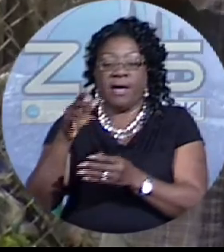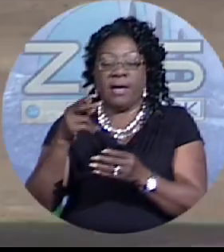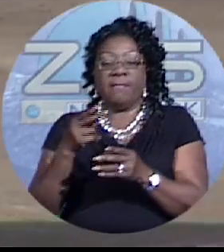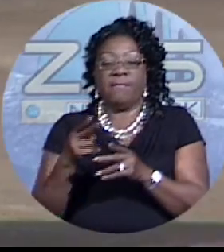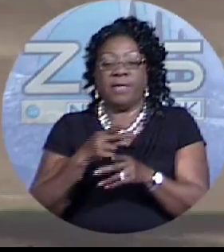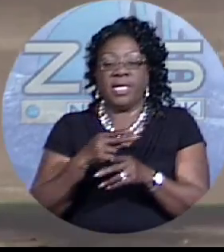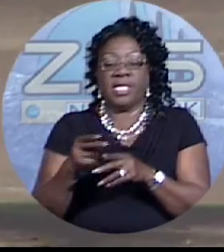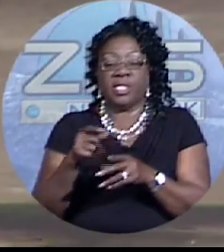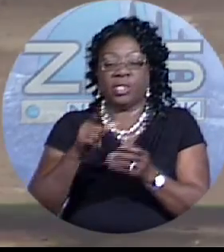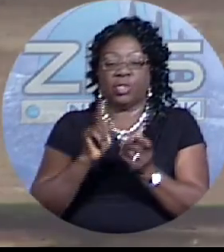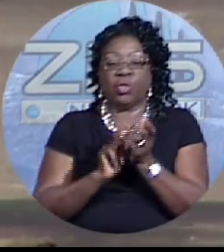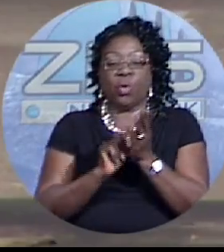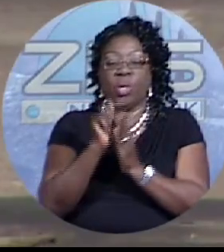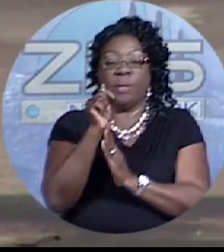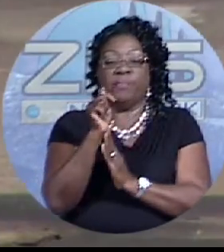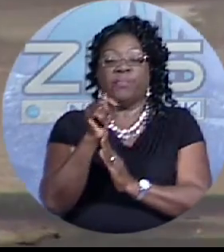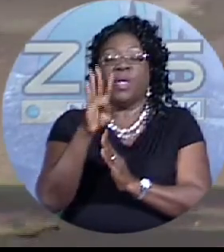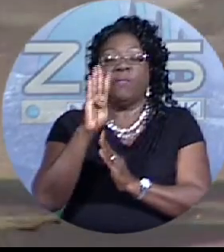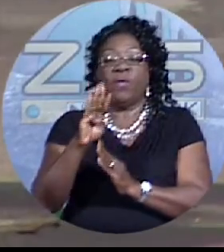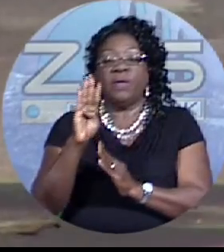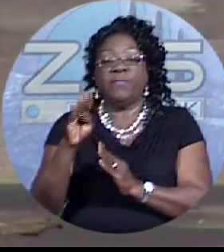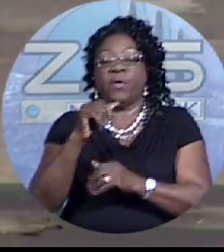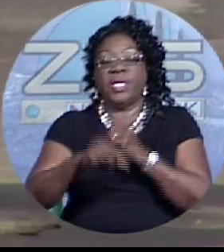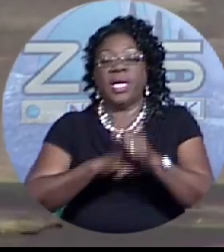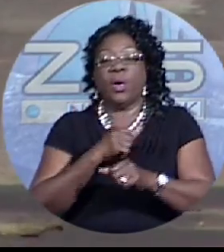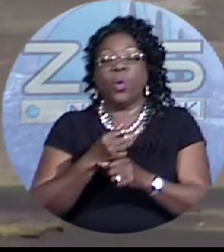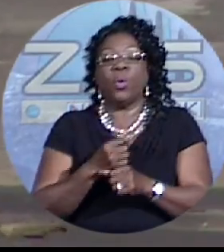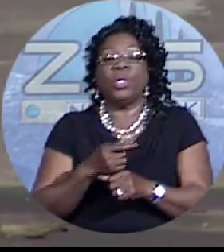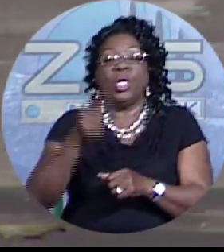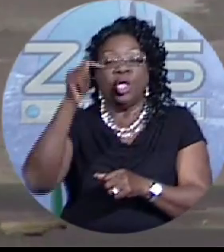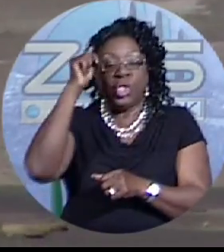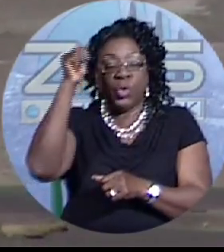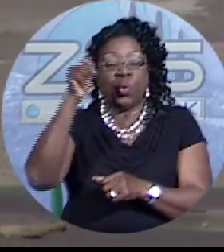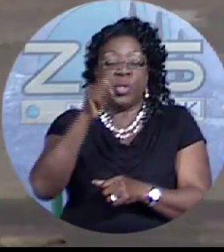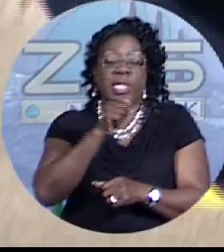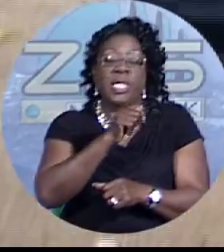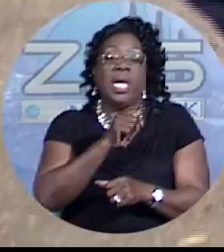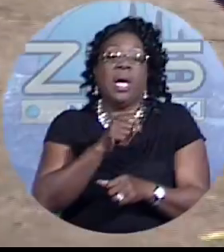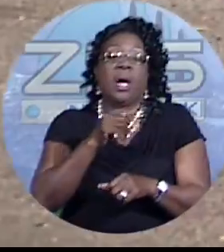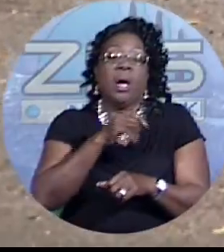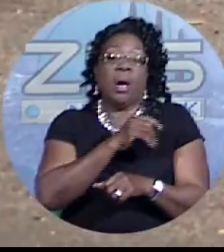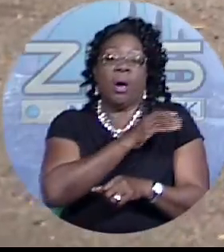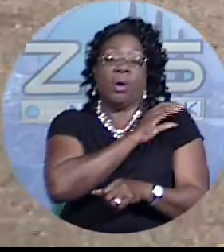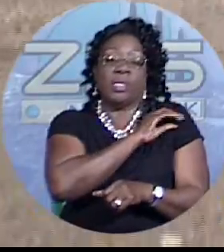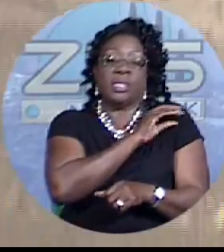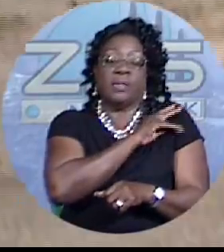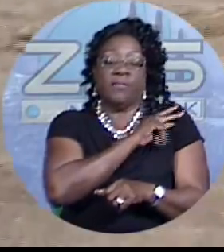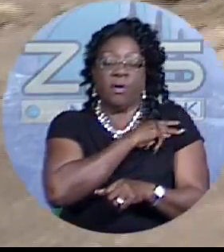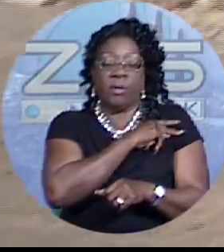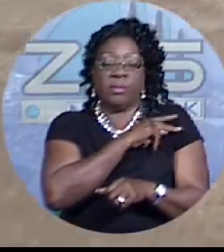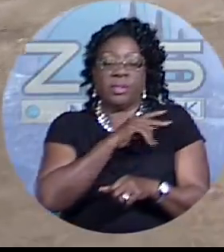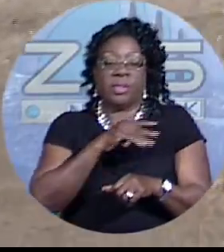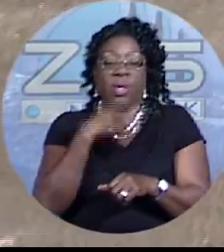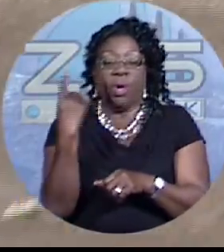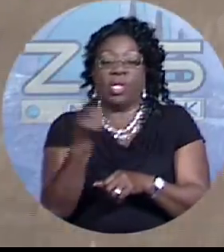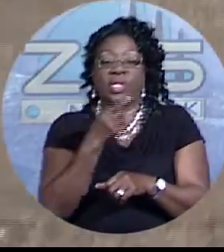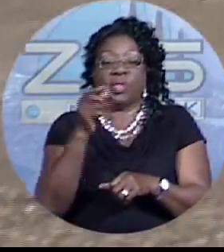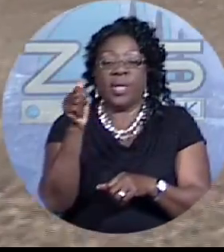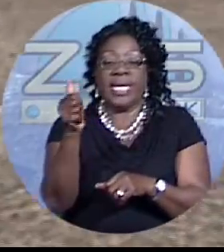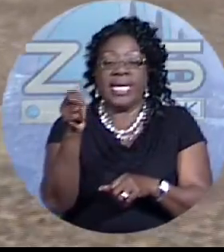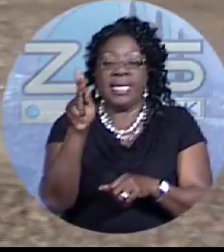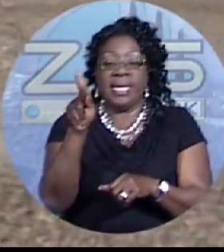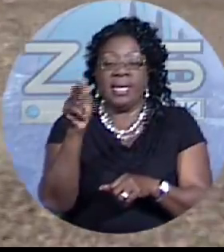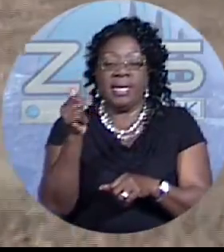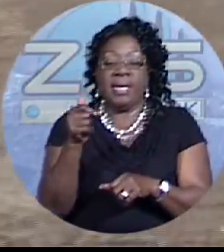second suspect is 44-year-old Tony Austin Maycock, otherwise called Fats, of Windsor Lane. Maycock is a dark male of a